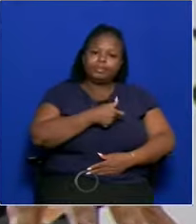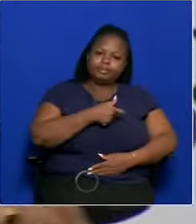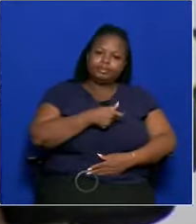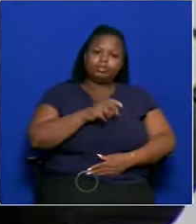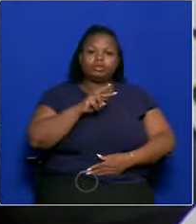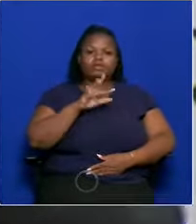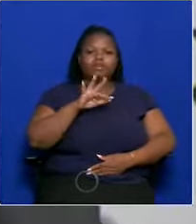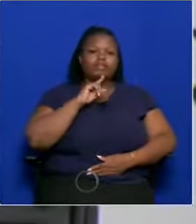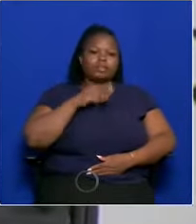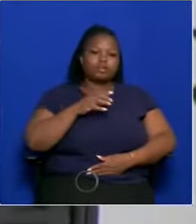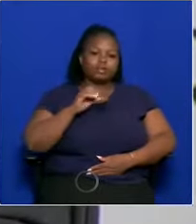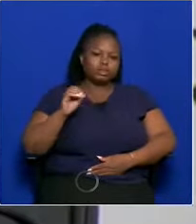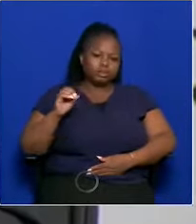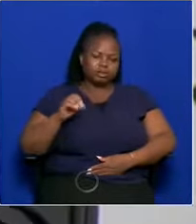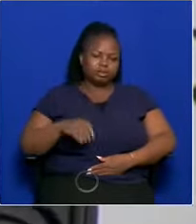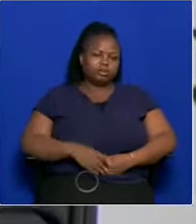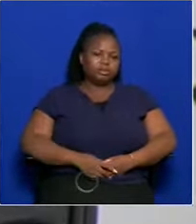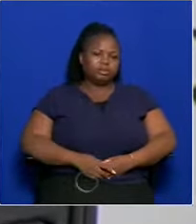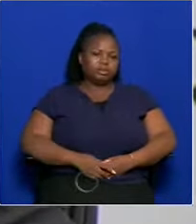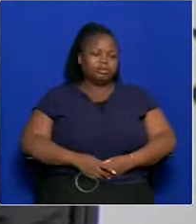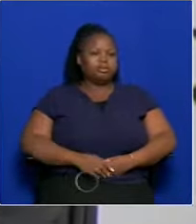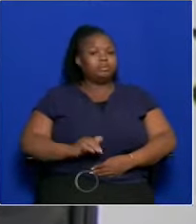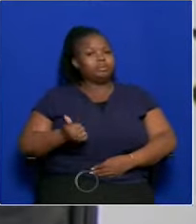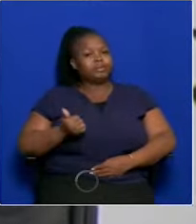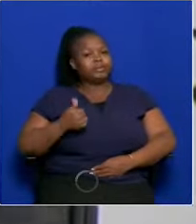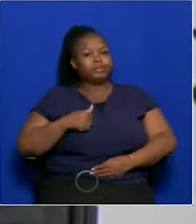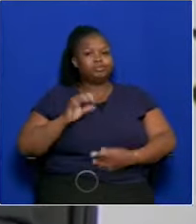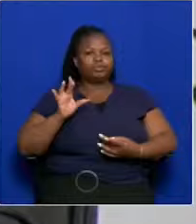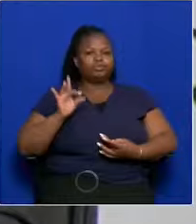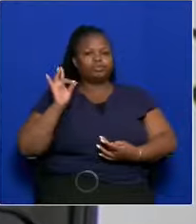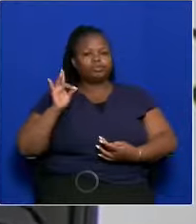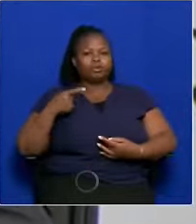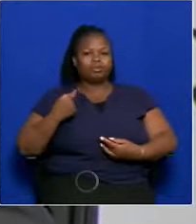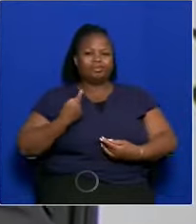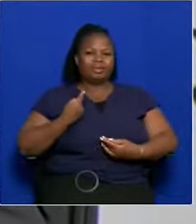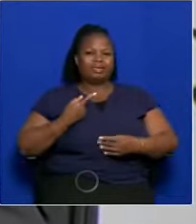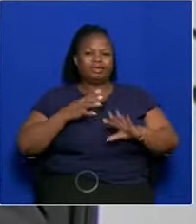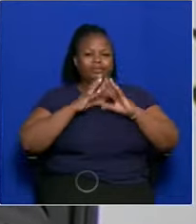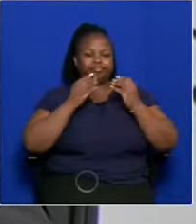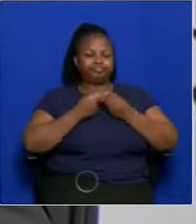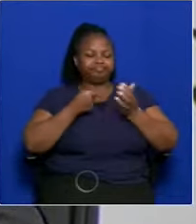25,000 and opted to buy the parts ourselves, because sometimes